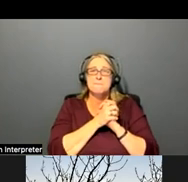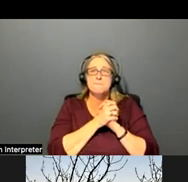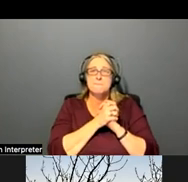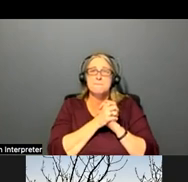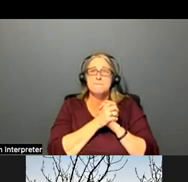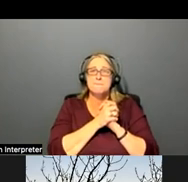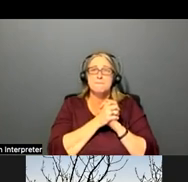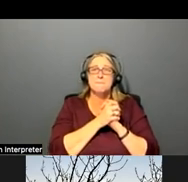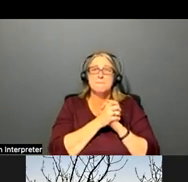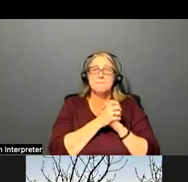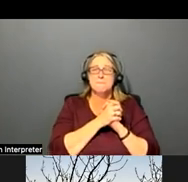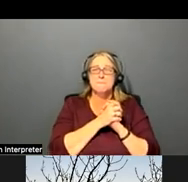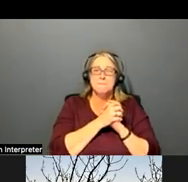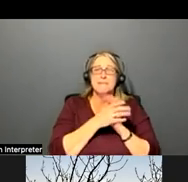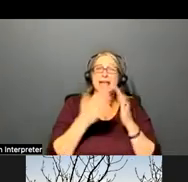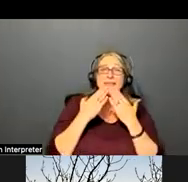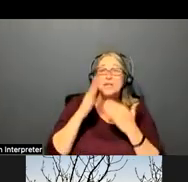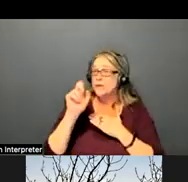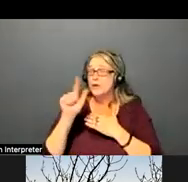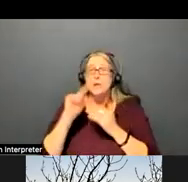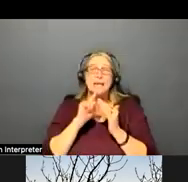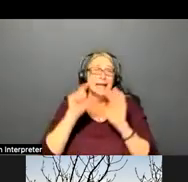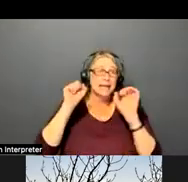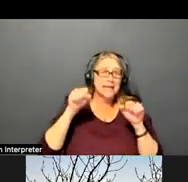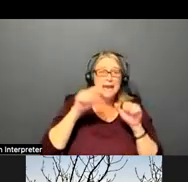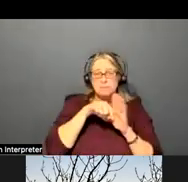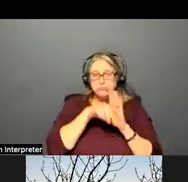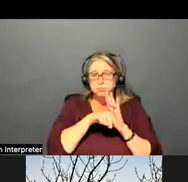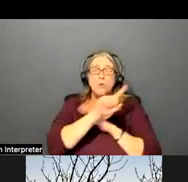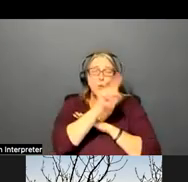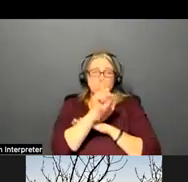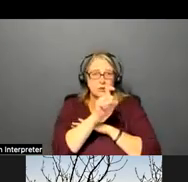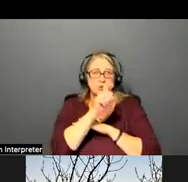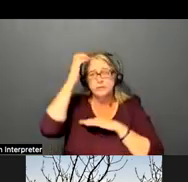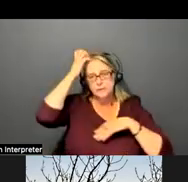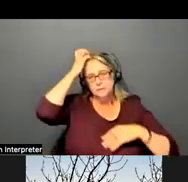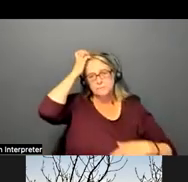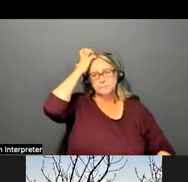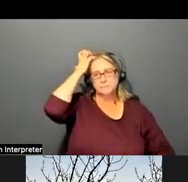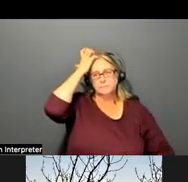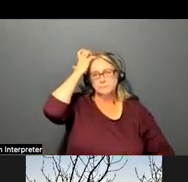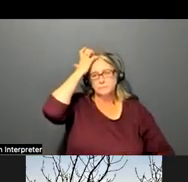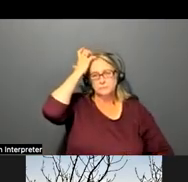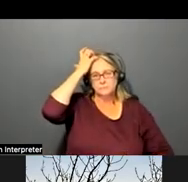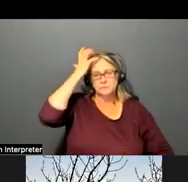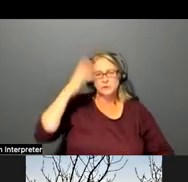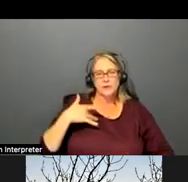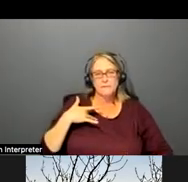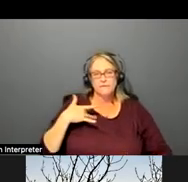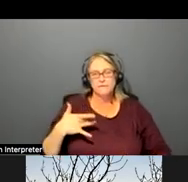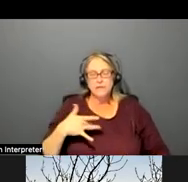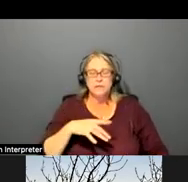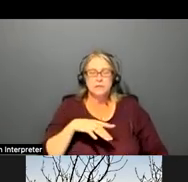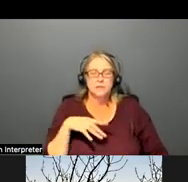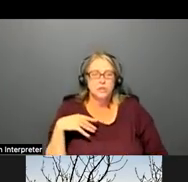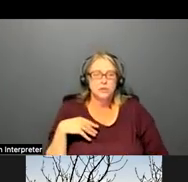Thank you so much, Carol. Yes, we can absolutely go into questions. Feel free to unmute yourself or ask